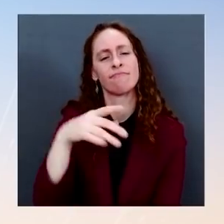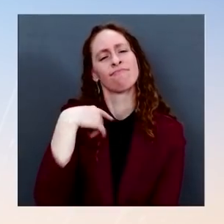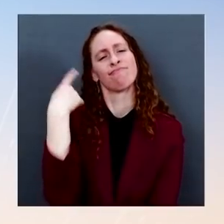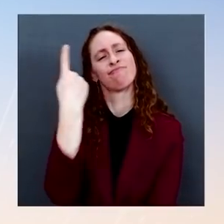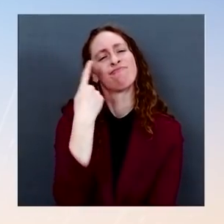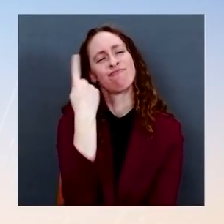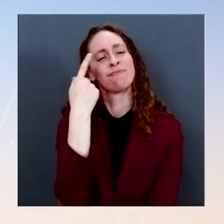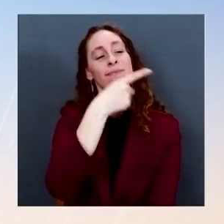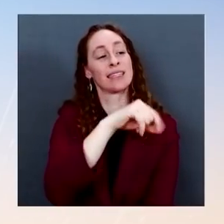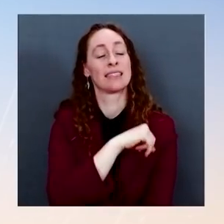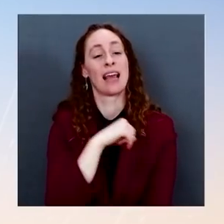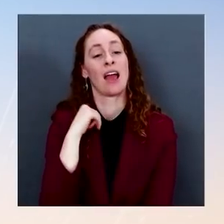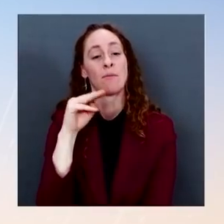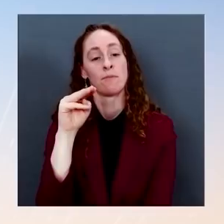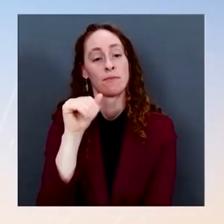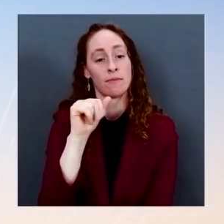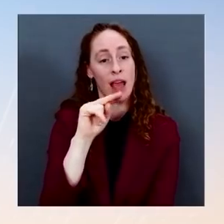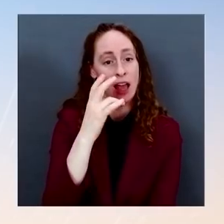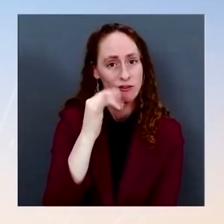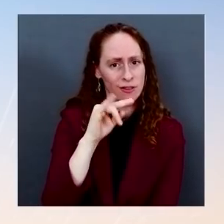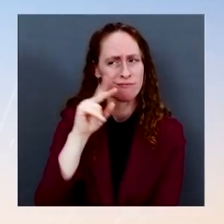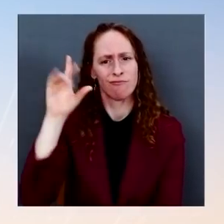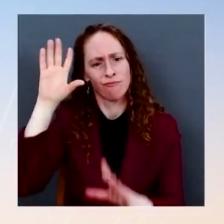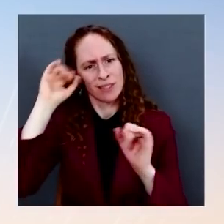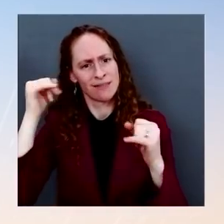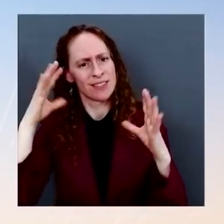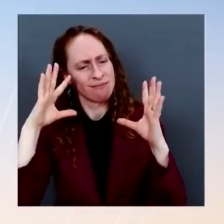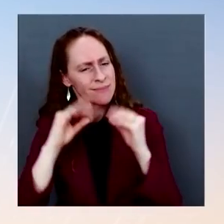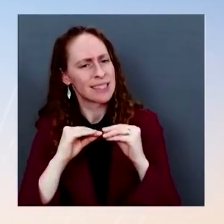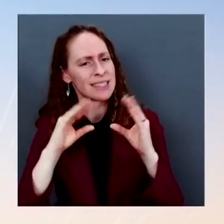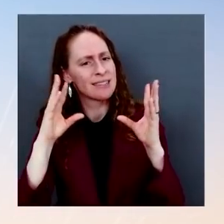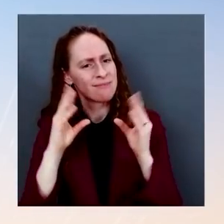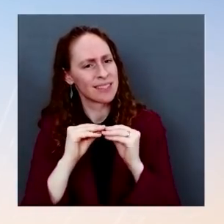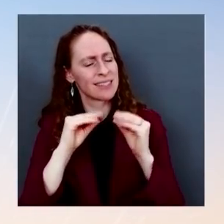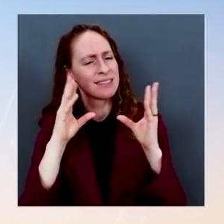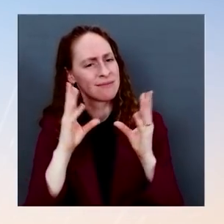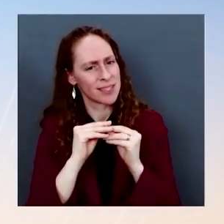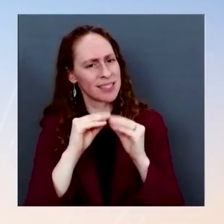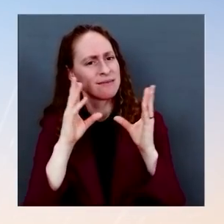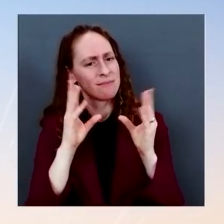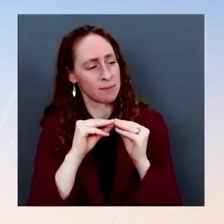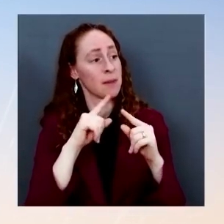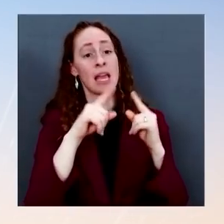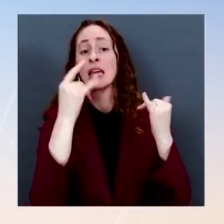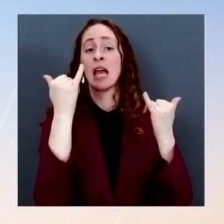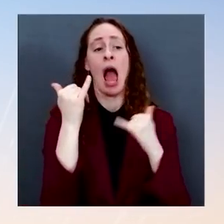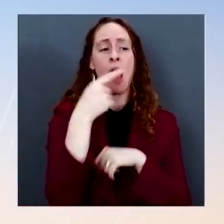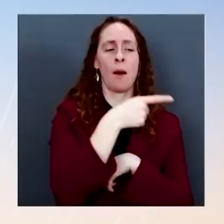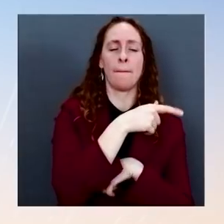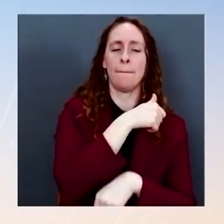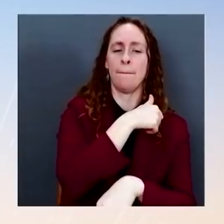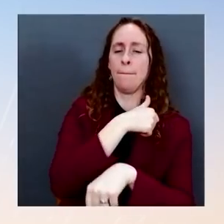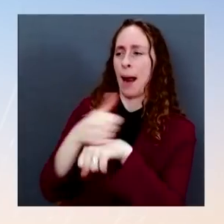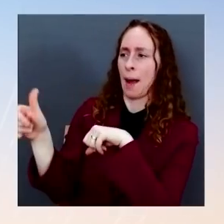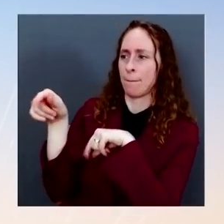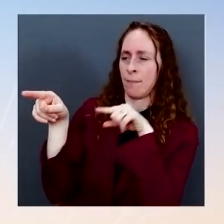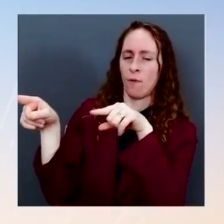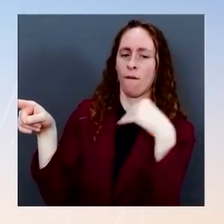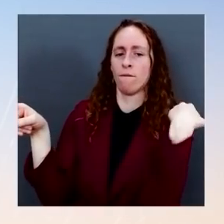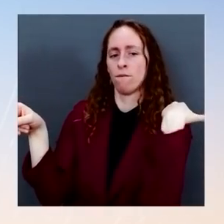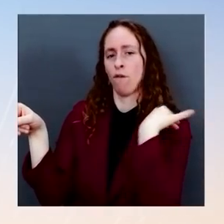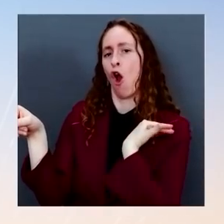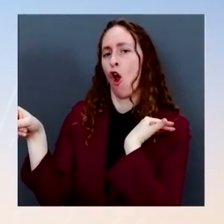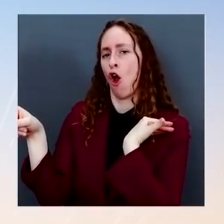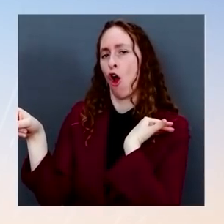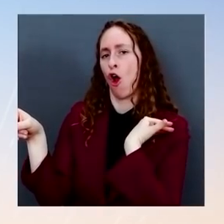to comments made by their staff or actions taken by the president's staff. He hasn't necessarily specified what those are. There are indications that it's